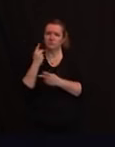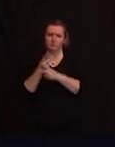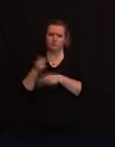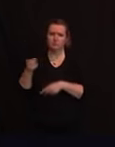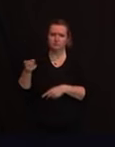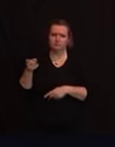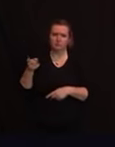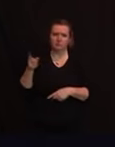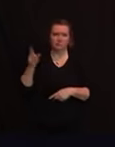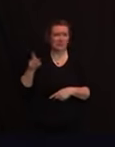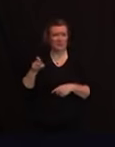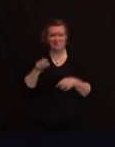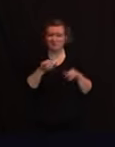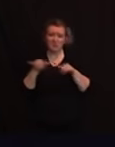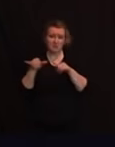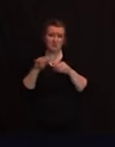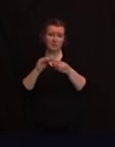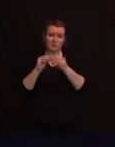that.